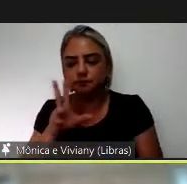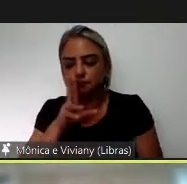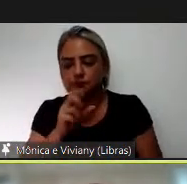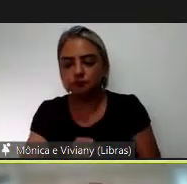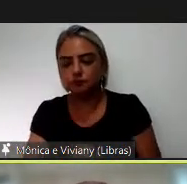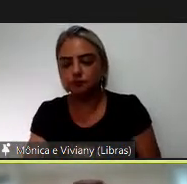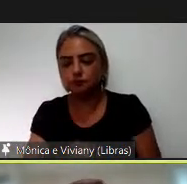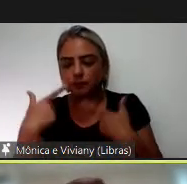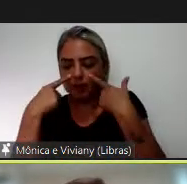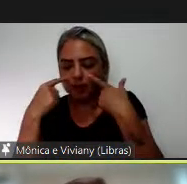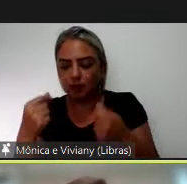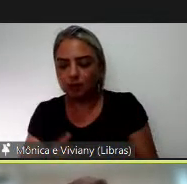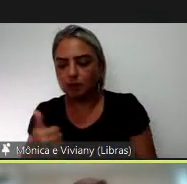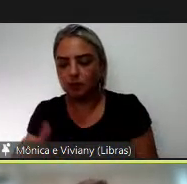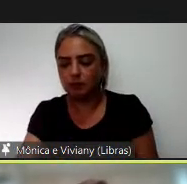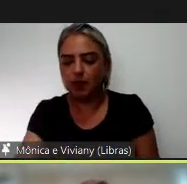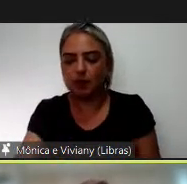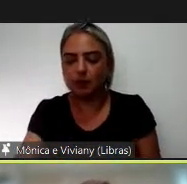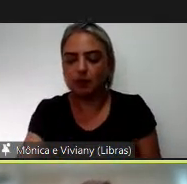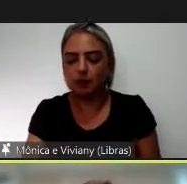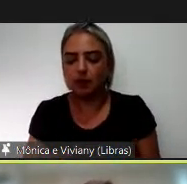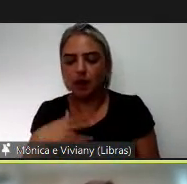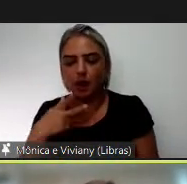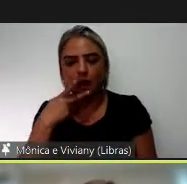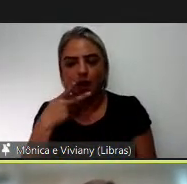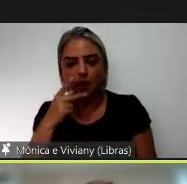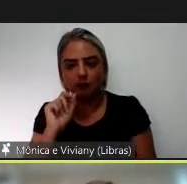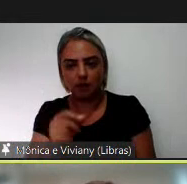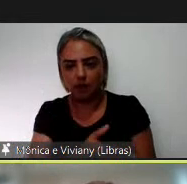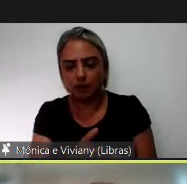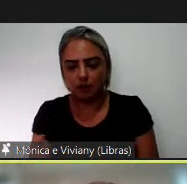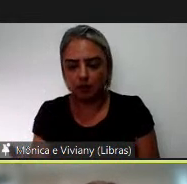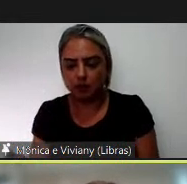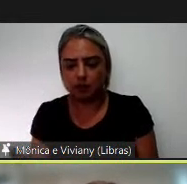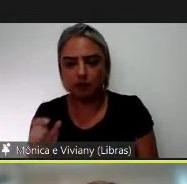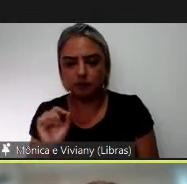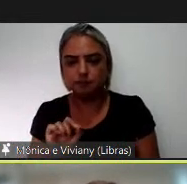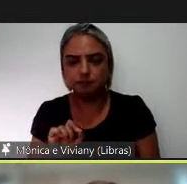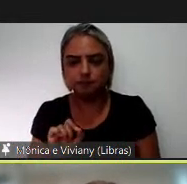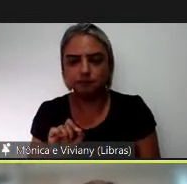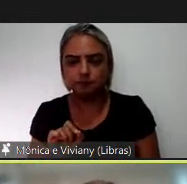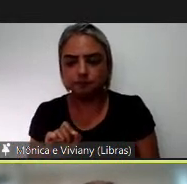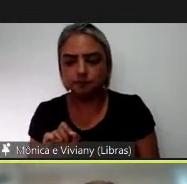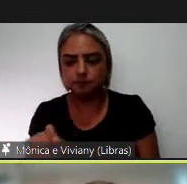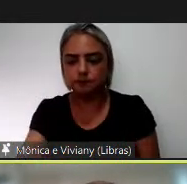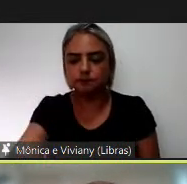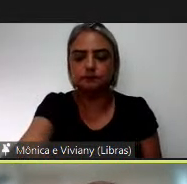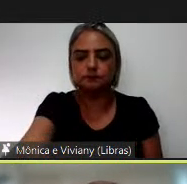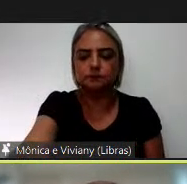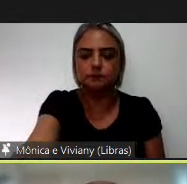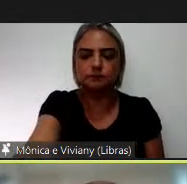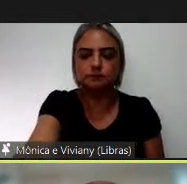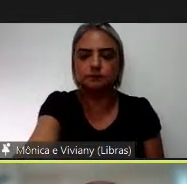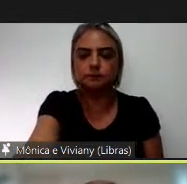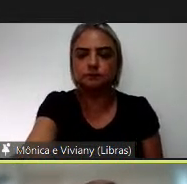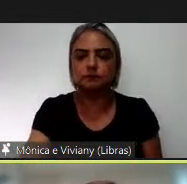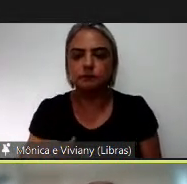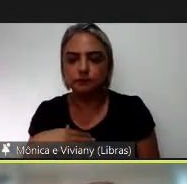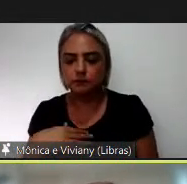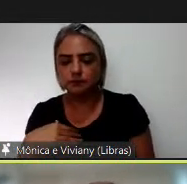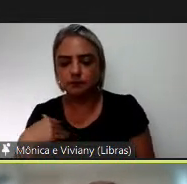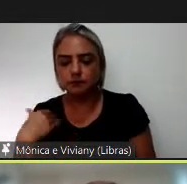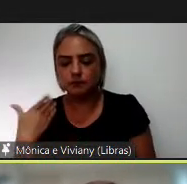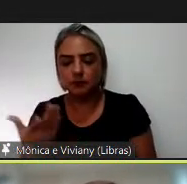could contribute in the primary healthcare. So my idea is to talk about that. It's like